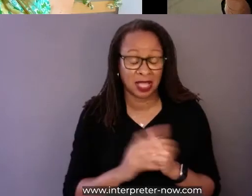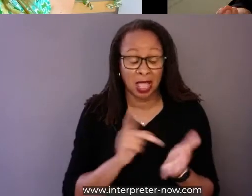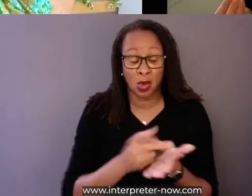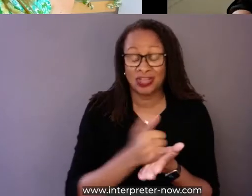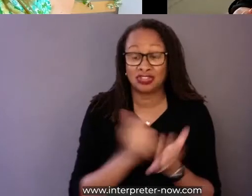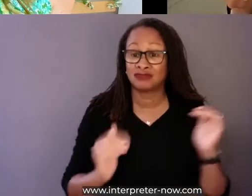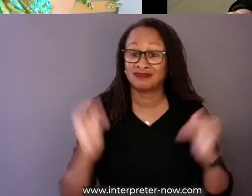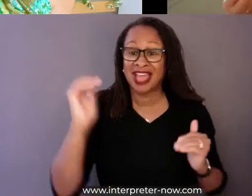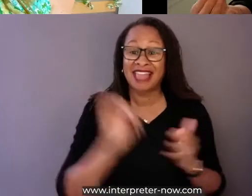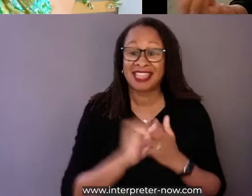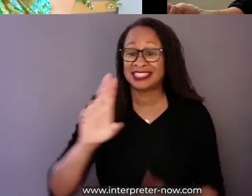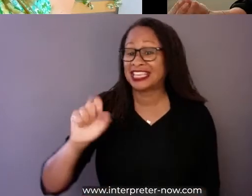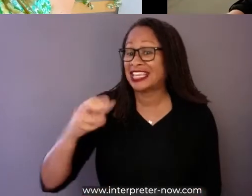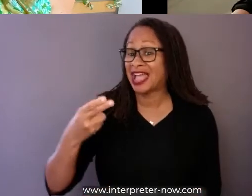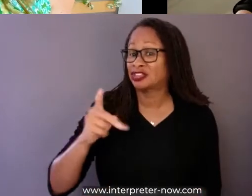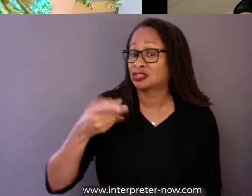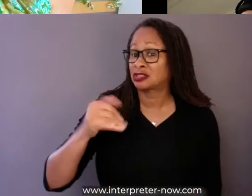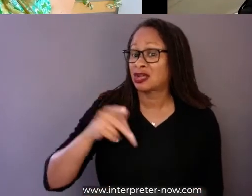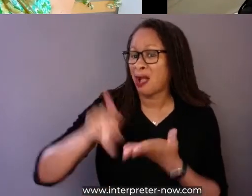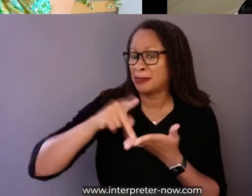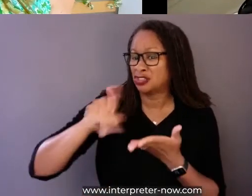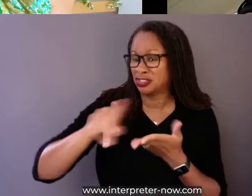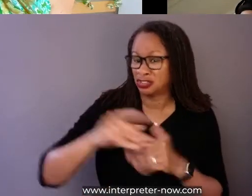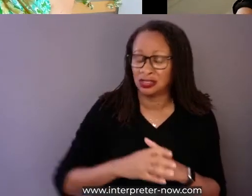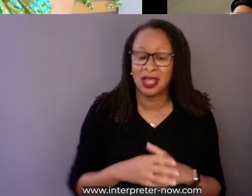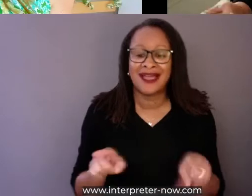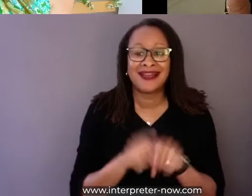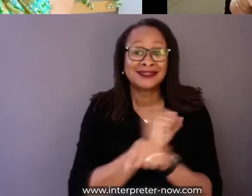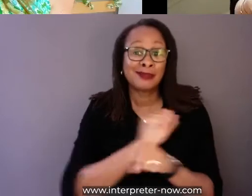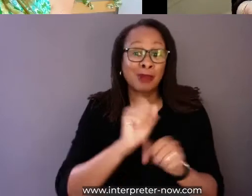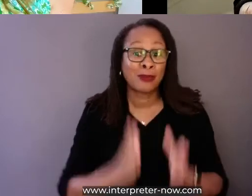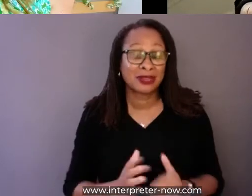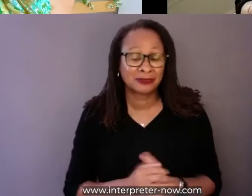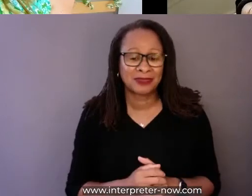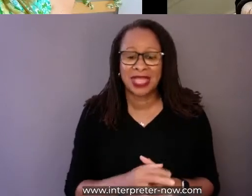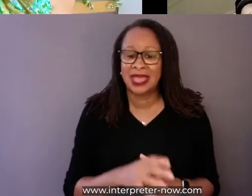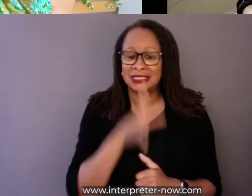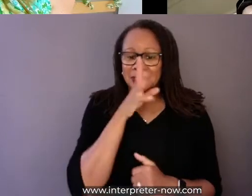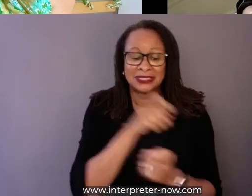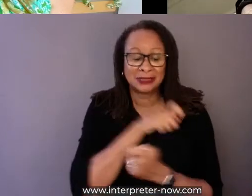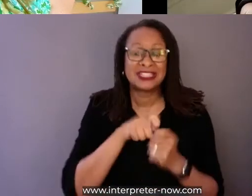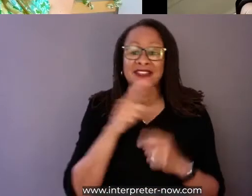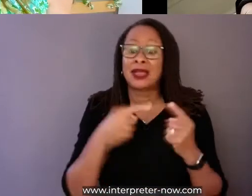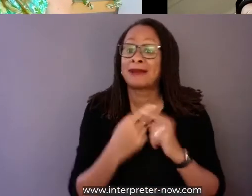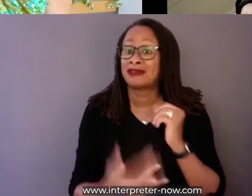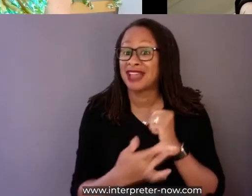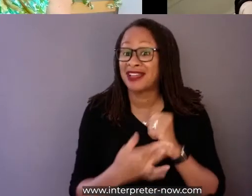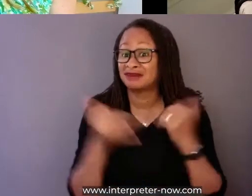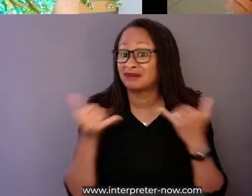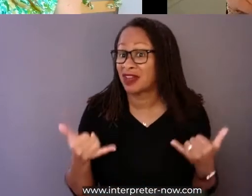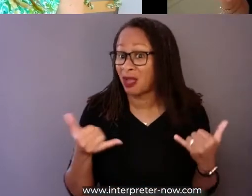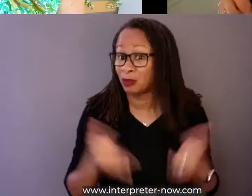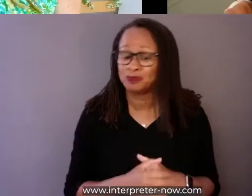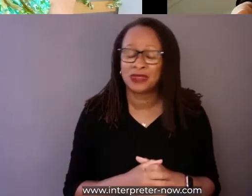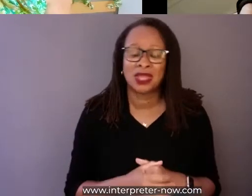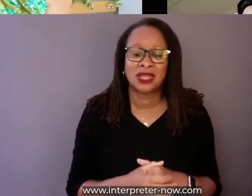cash compensation, or the components of our cash compensation as an employee. And I'm speaking very specifically about tech right now, because there are a